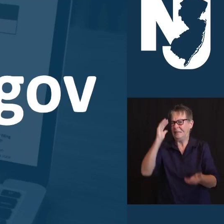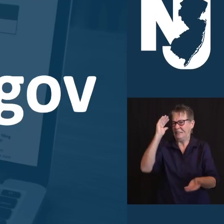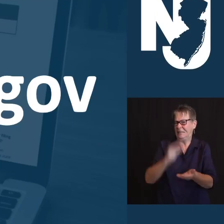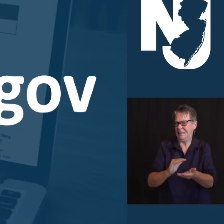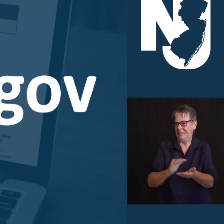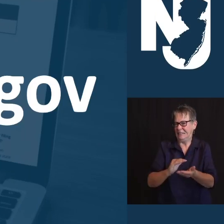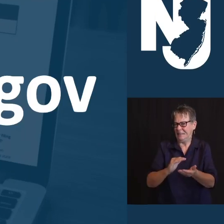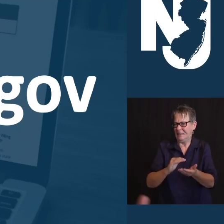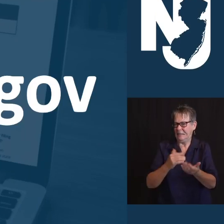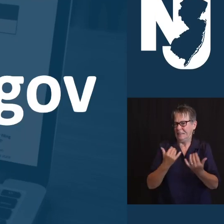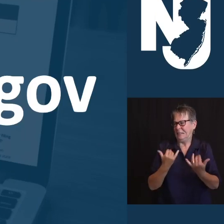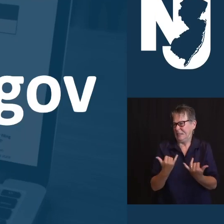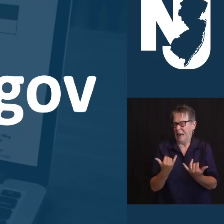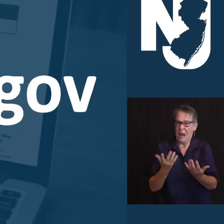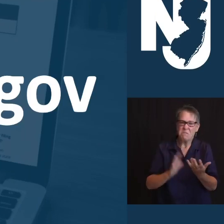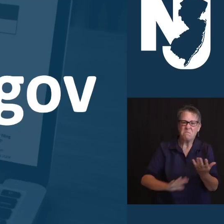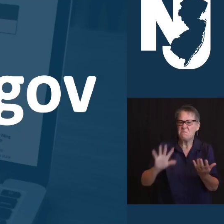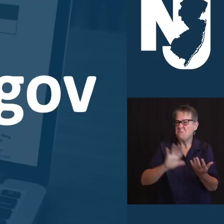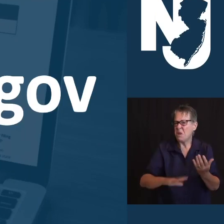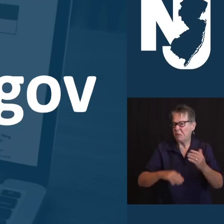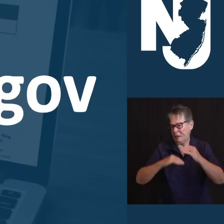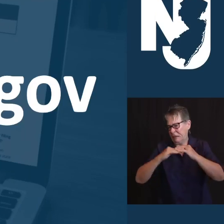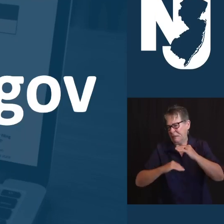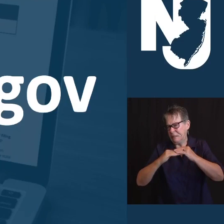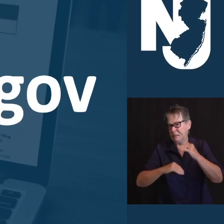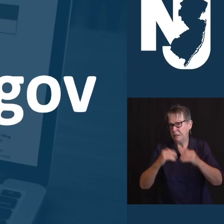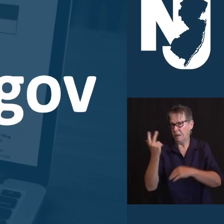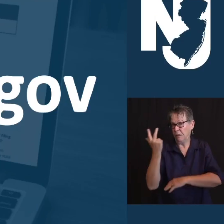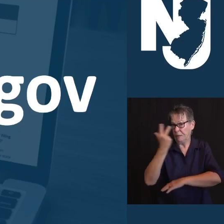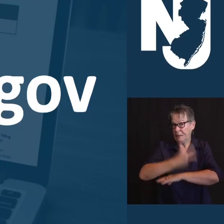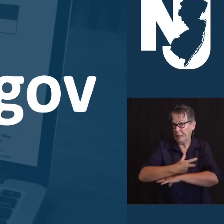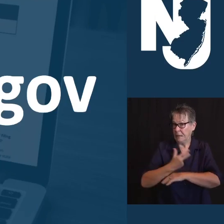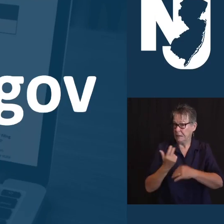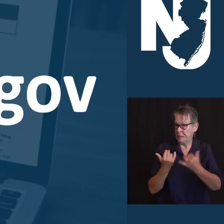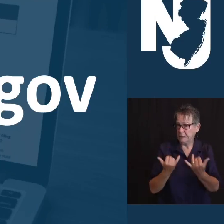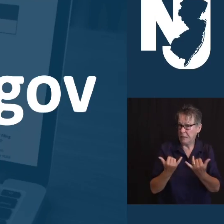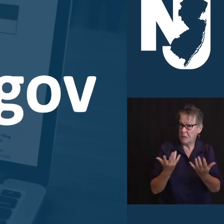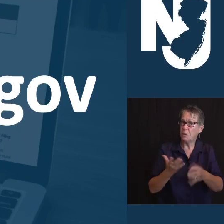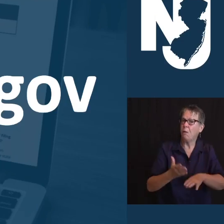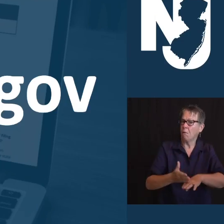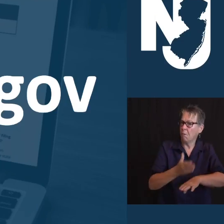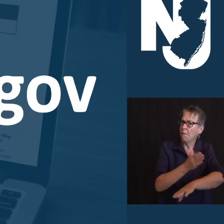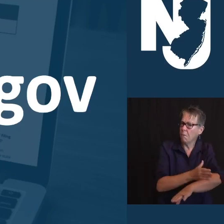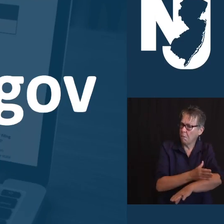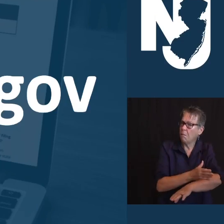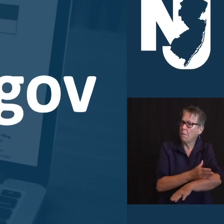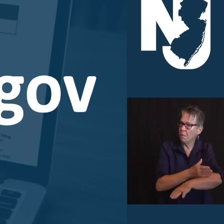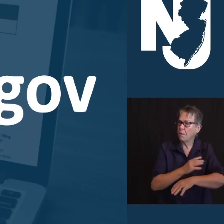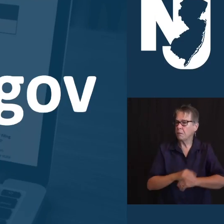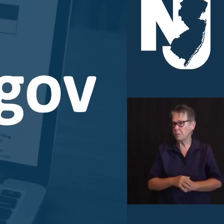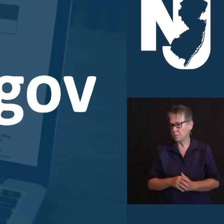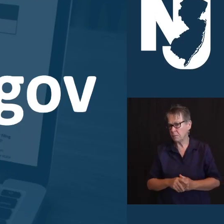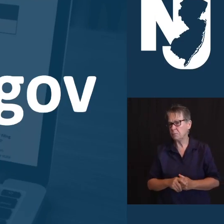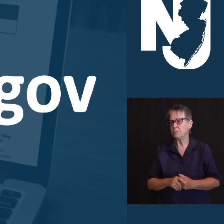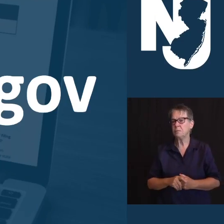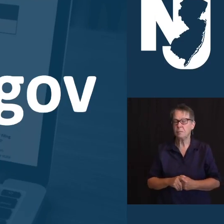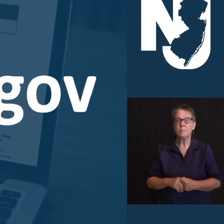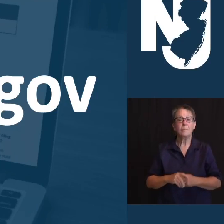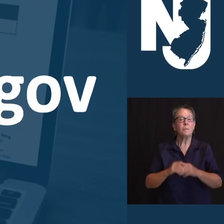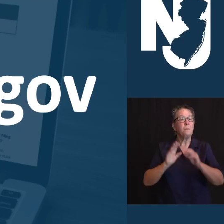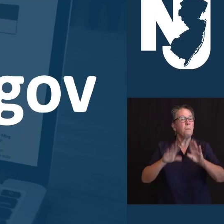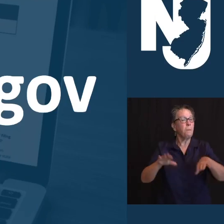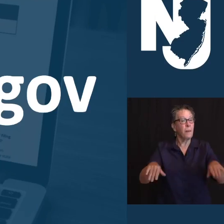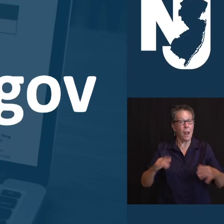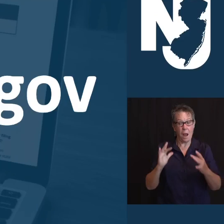is making progress in expanding capacity of contact tracers in our states. In the past 2 weeks, we have seen the number